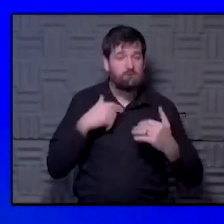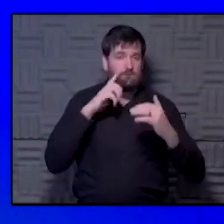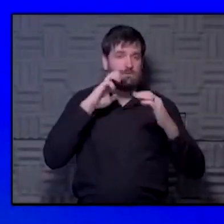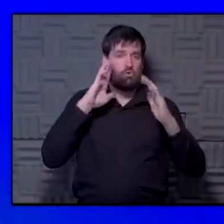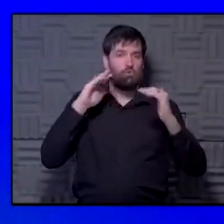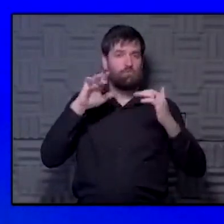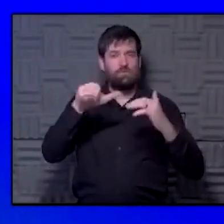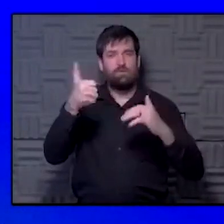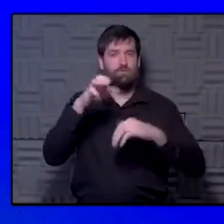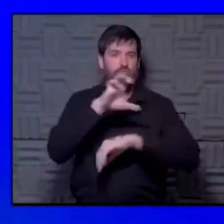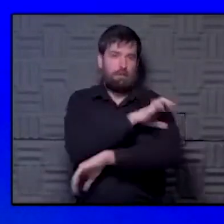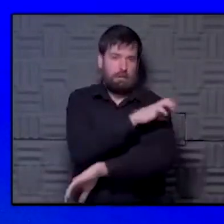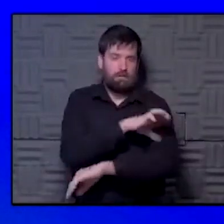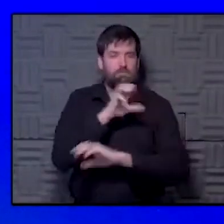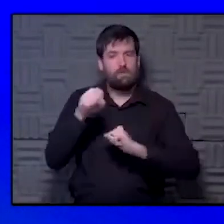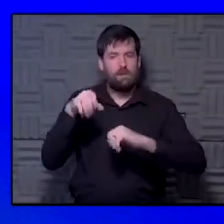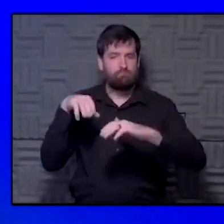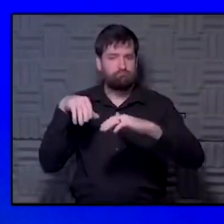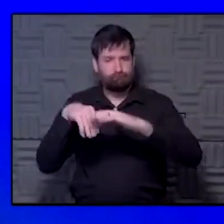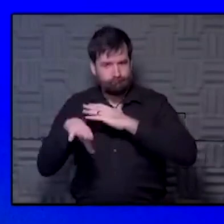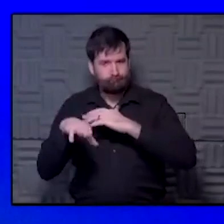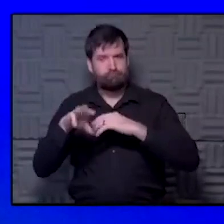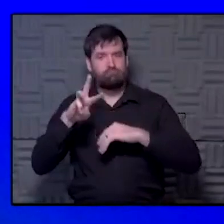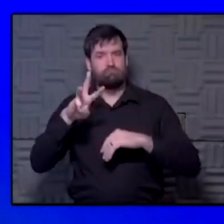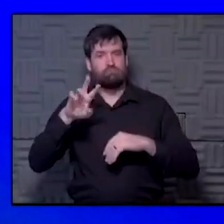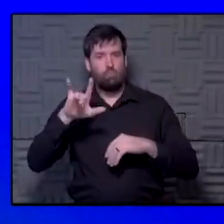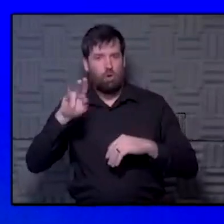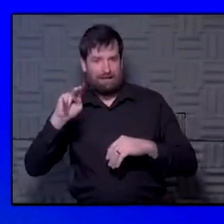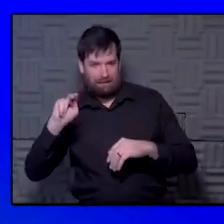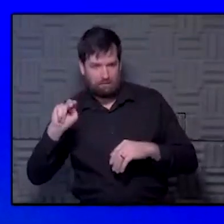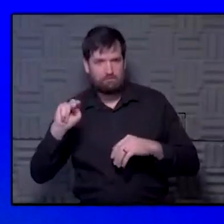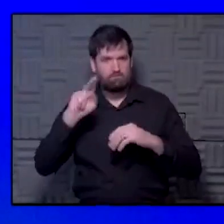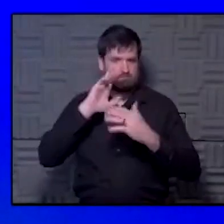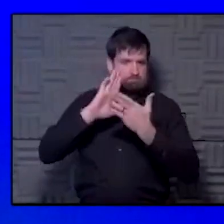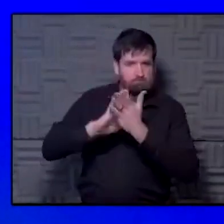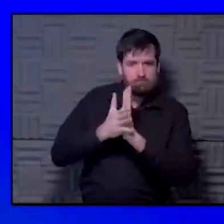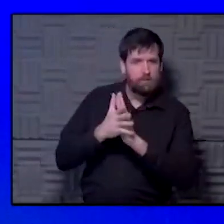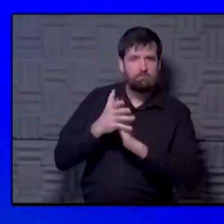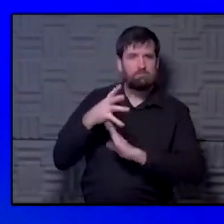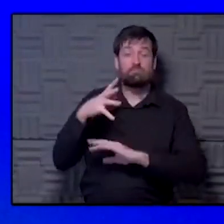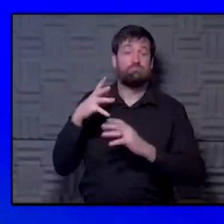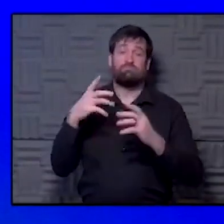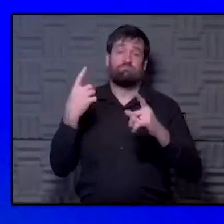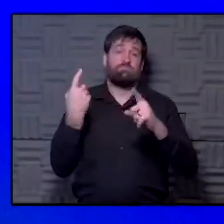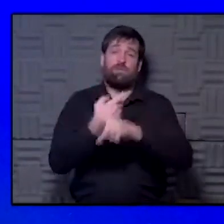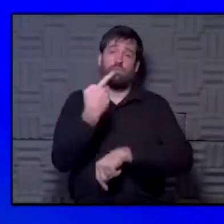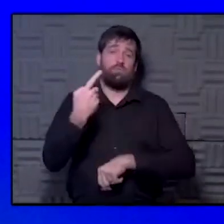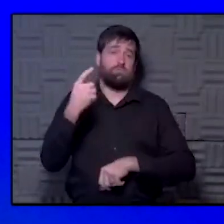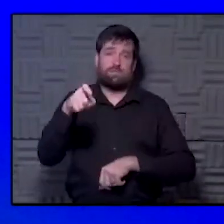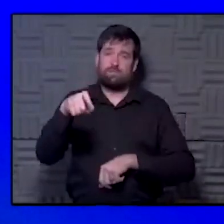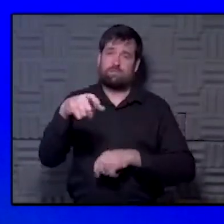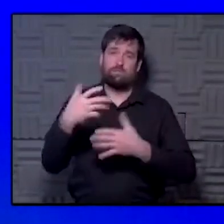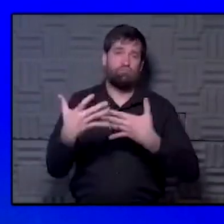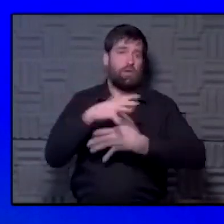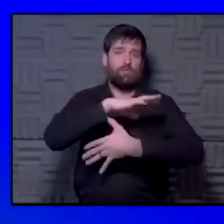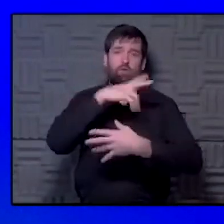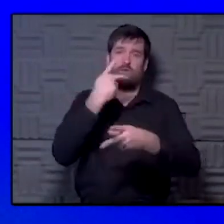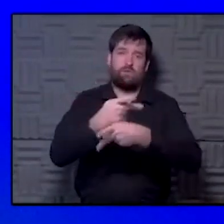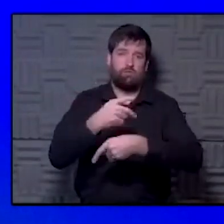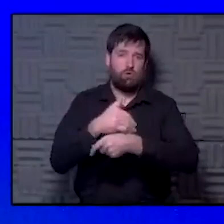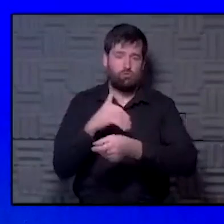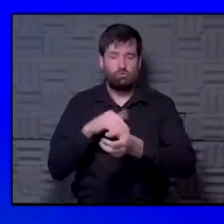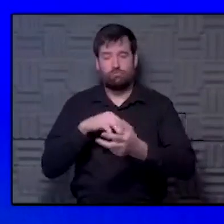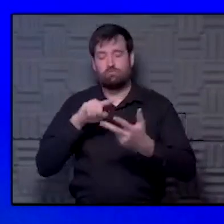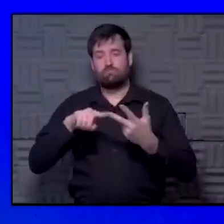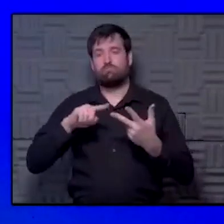there will be other clinics that you could just walk into and set up an account and become, everybody needs a primary care doctor. And then the third is